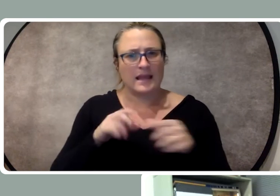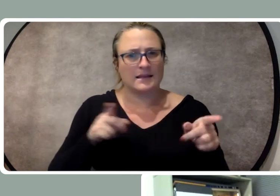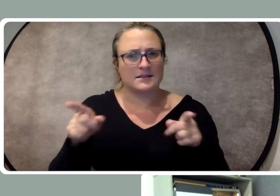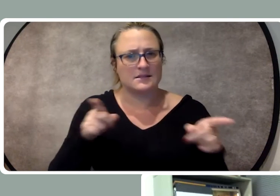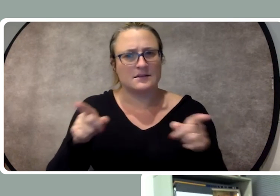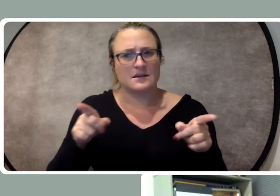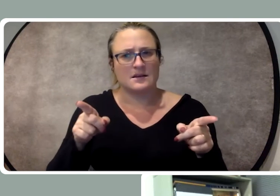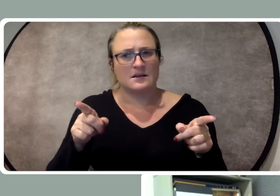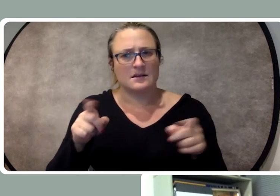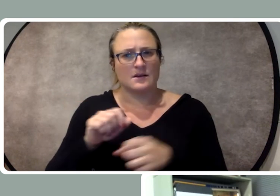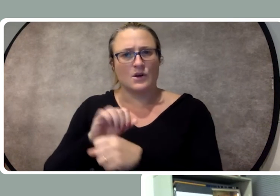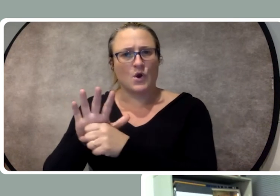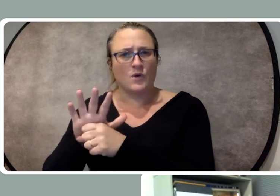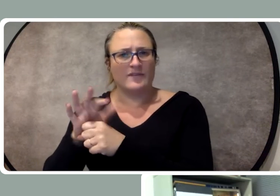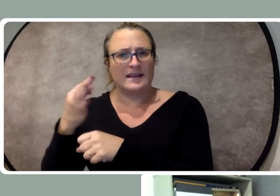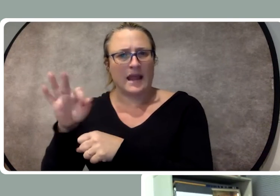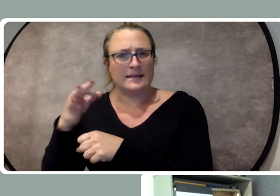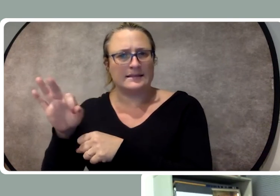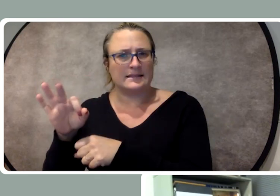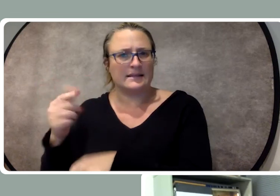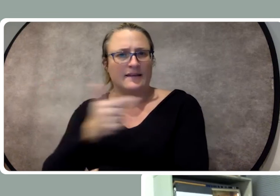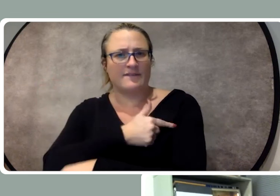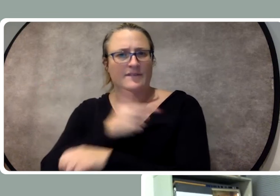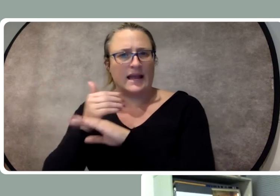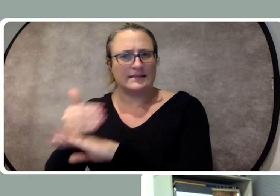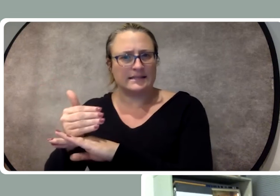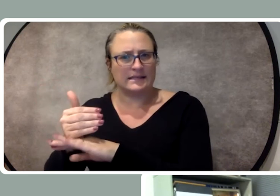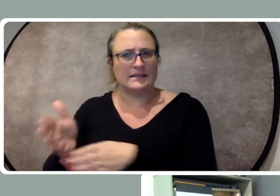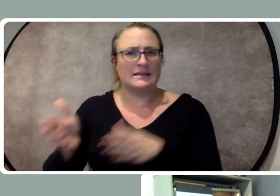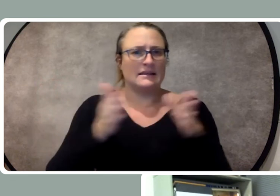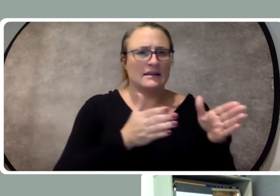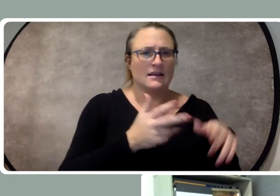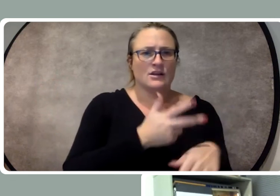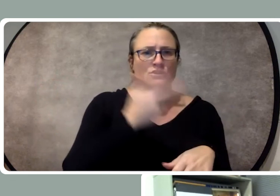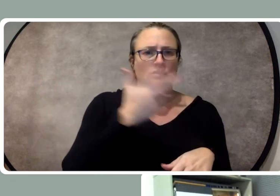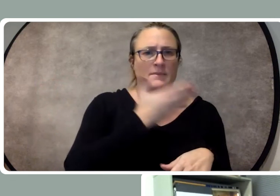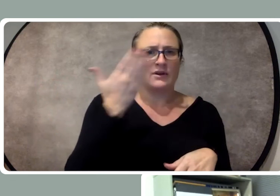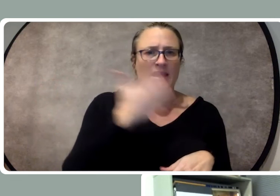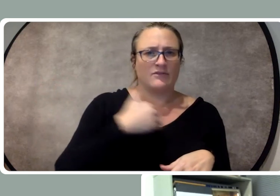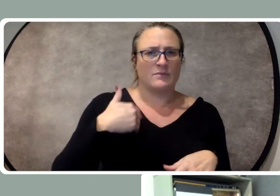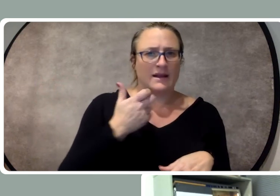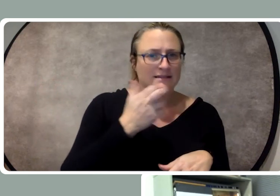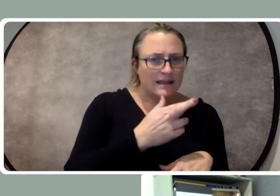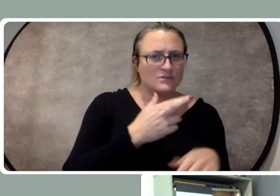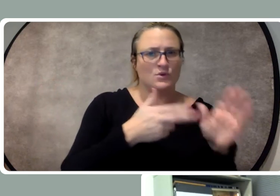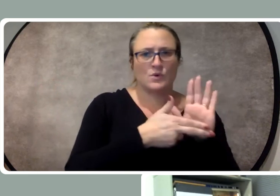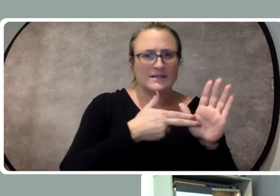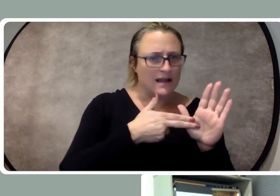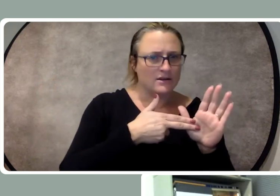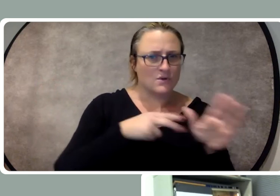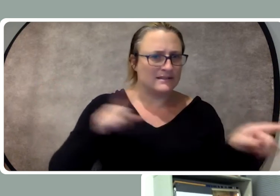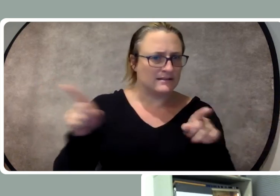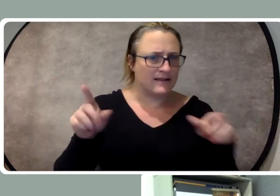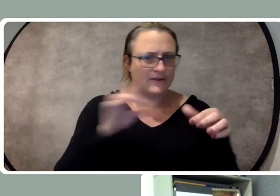the COVID-19 vaccine and triple negative breast cancer, or diagnosis of triple negative